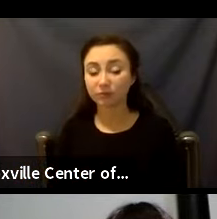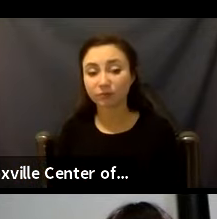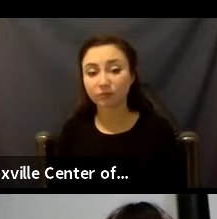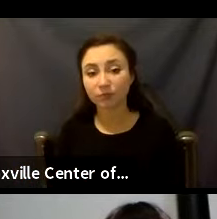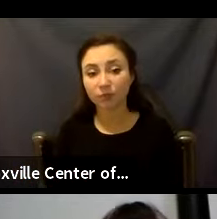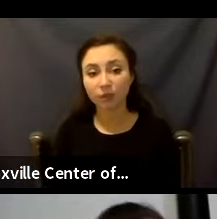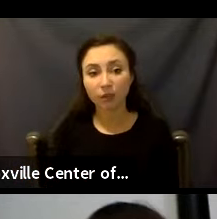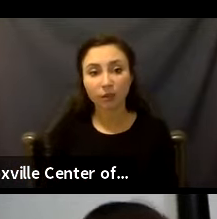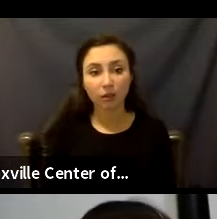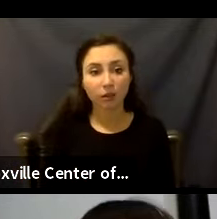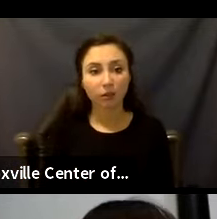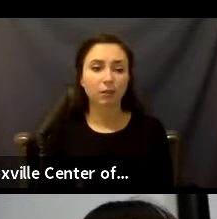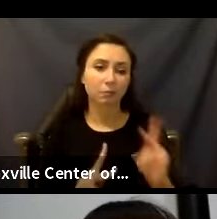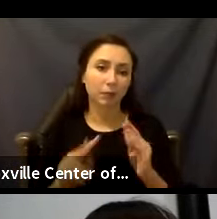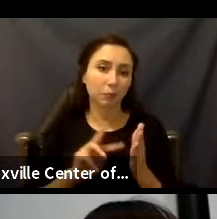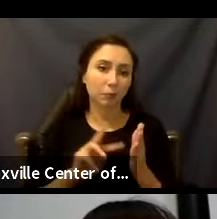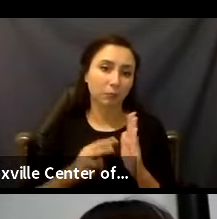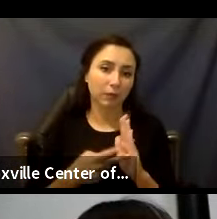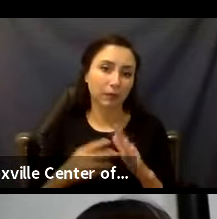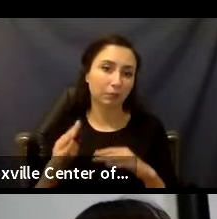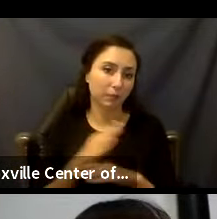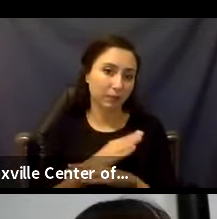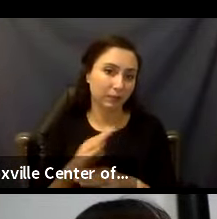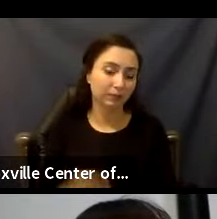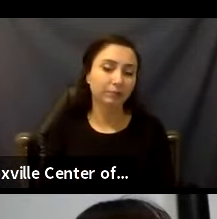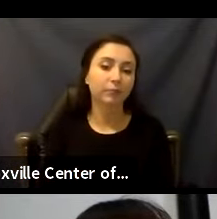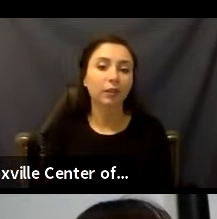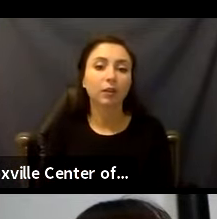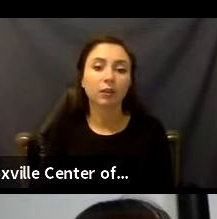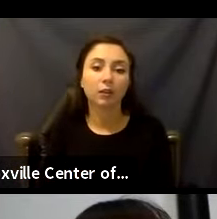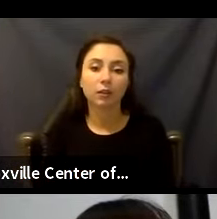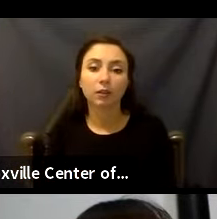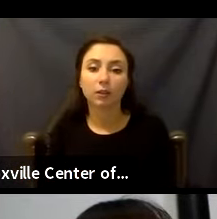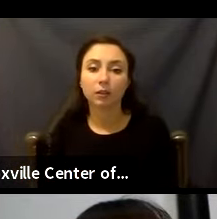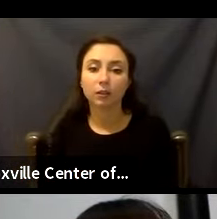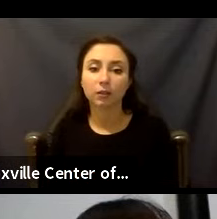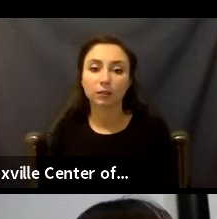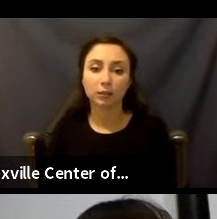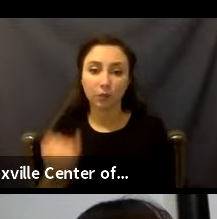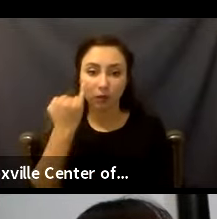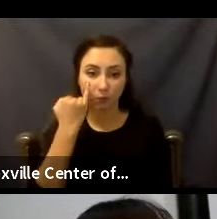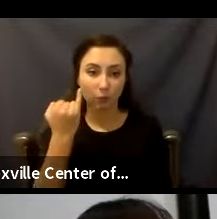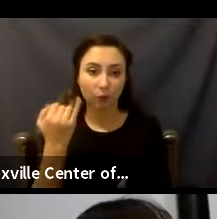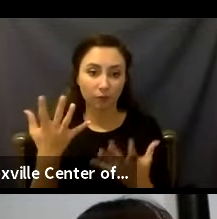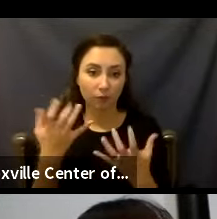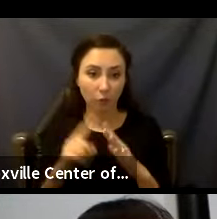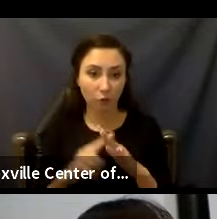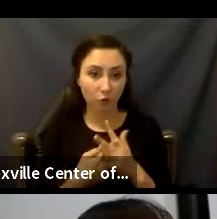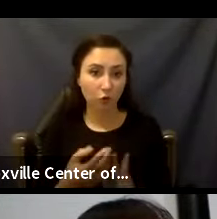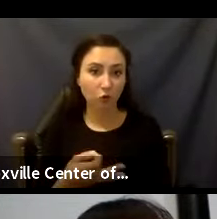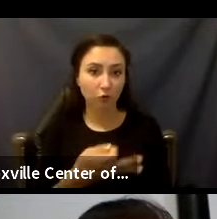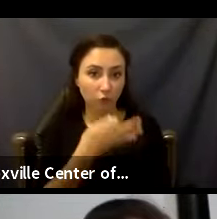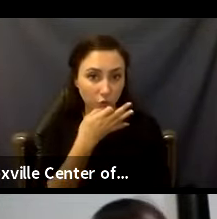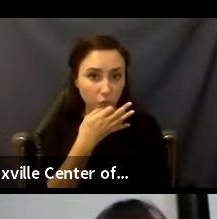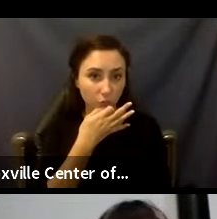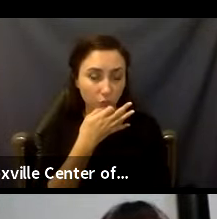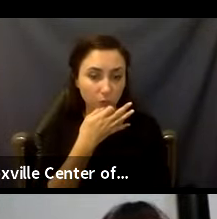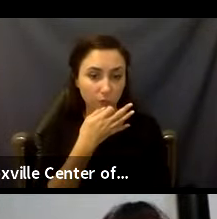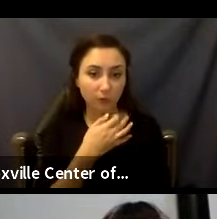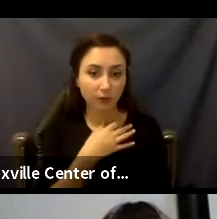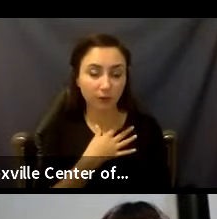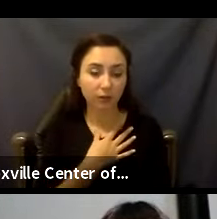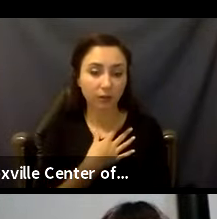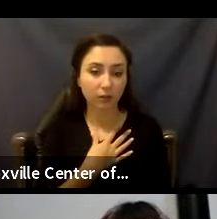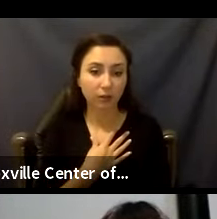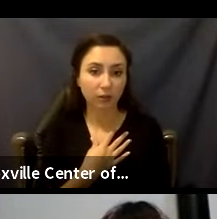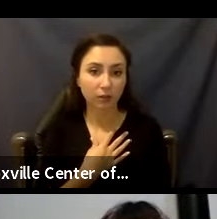Well, so People being business. okay, so if you want to make this go into effect soon,